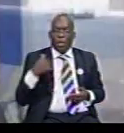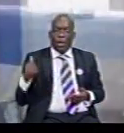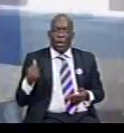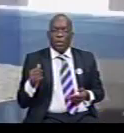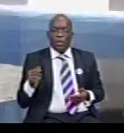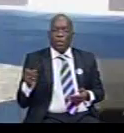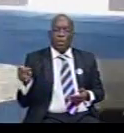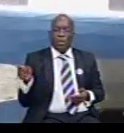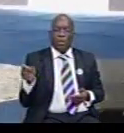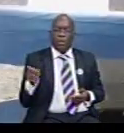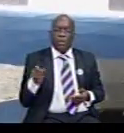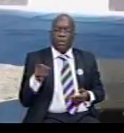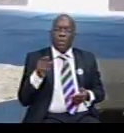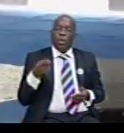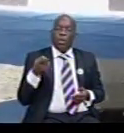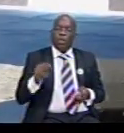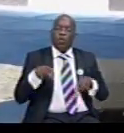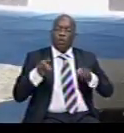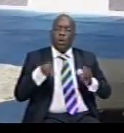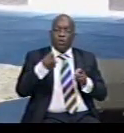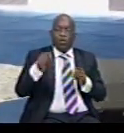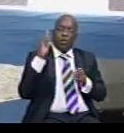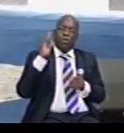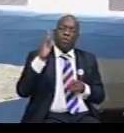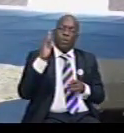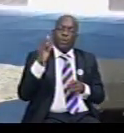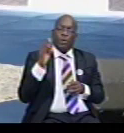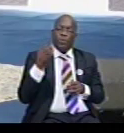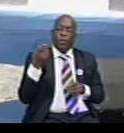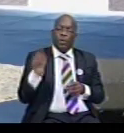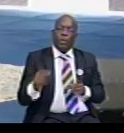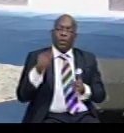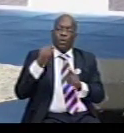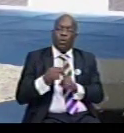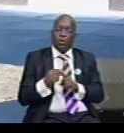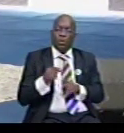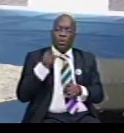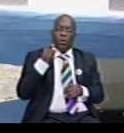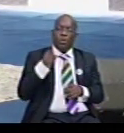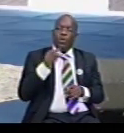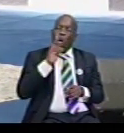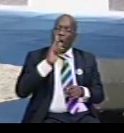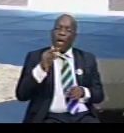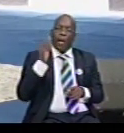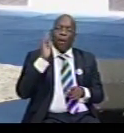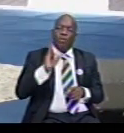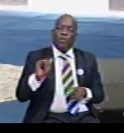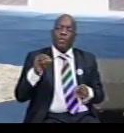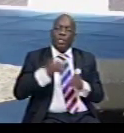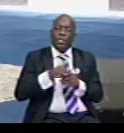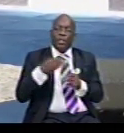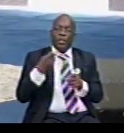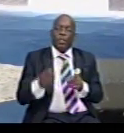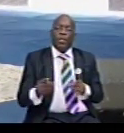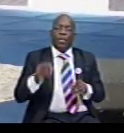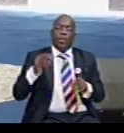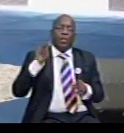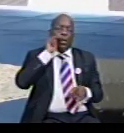you preach the word you're preaching in Nigeria, you bring it